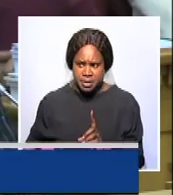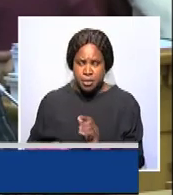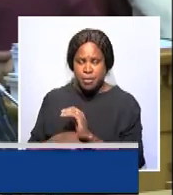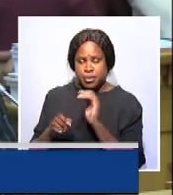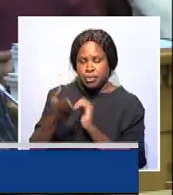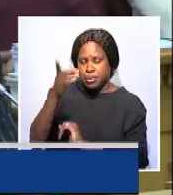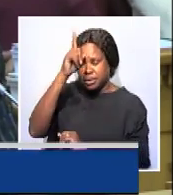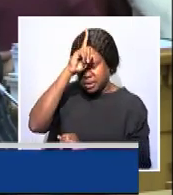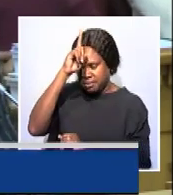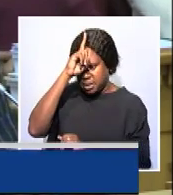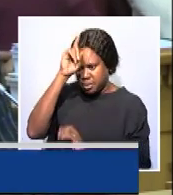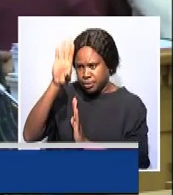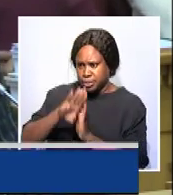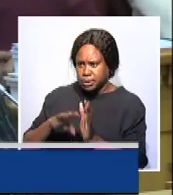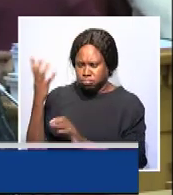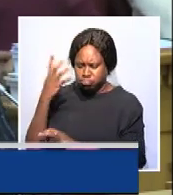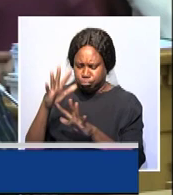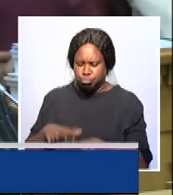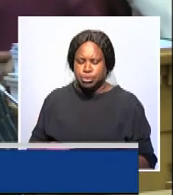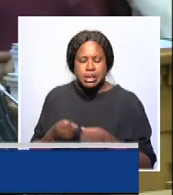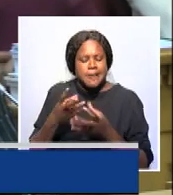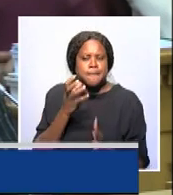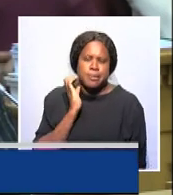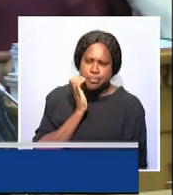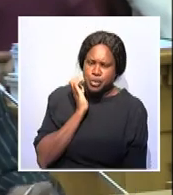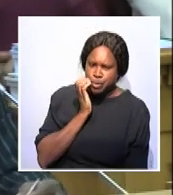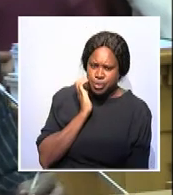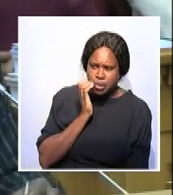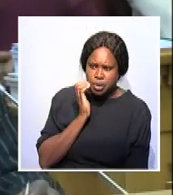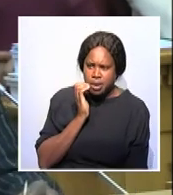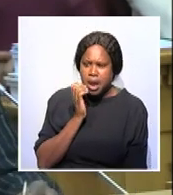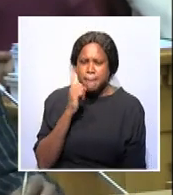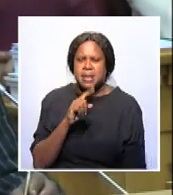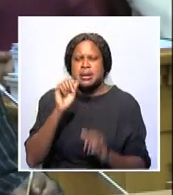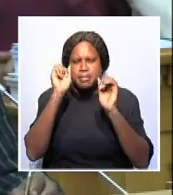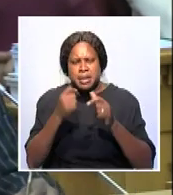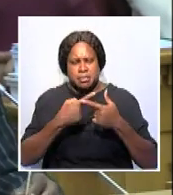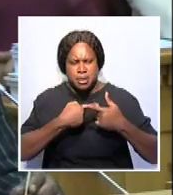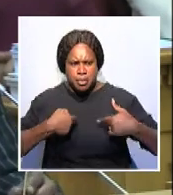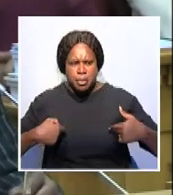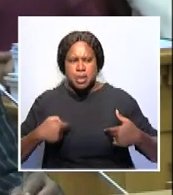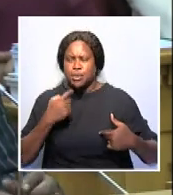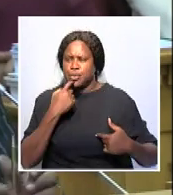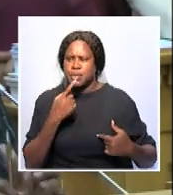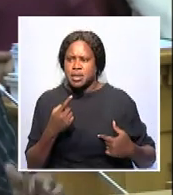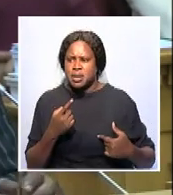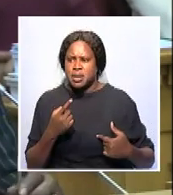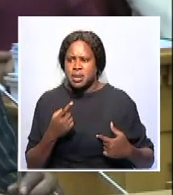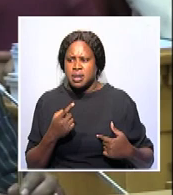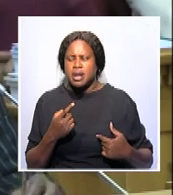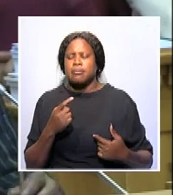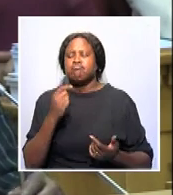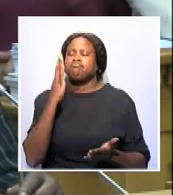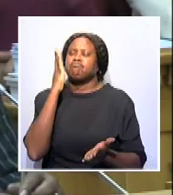country to maybe address this place and apologize. But it must be us to say it's a